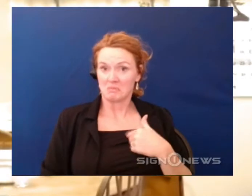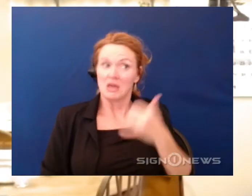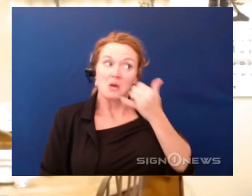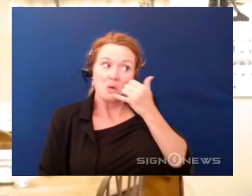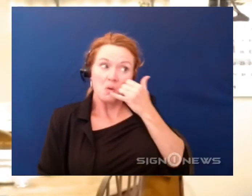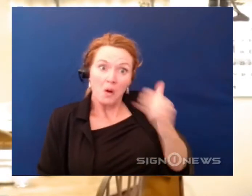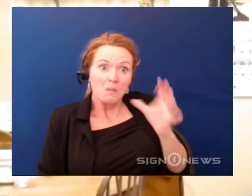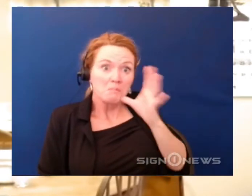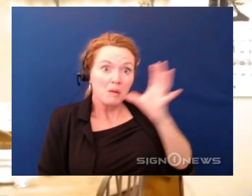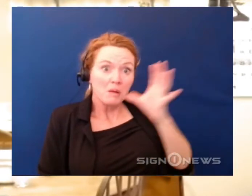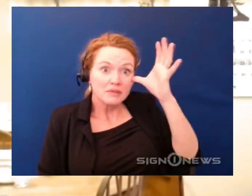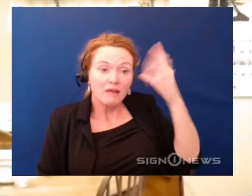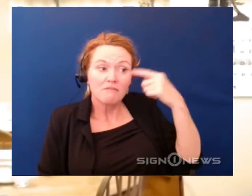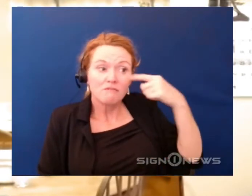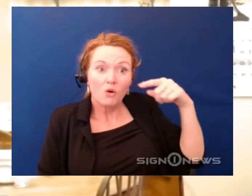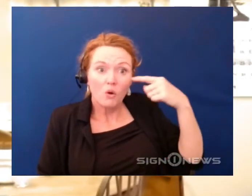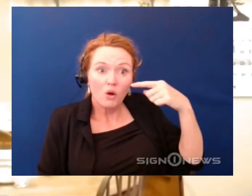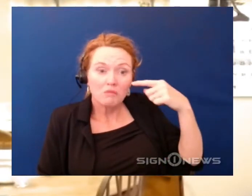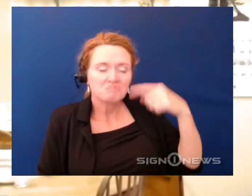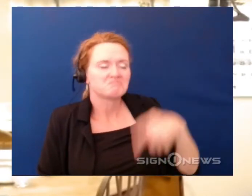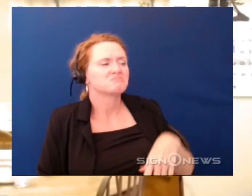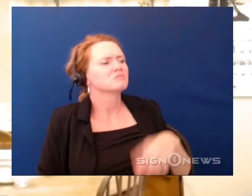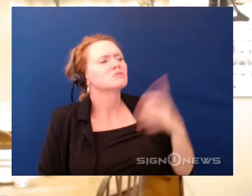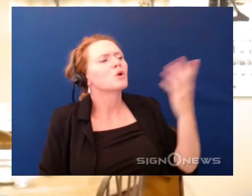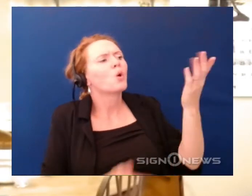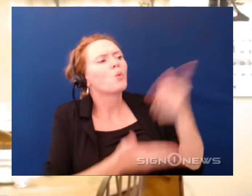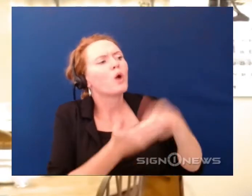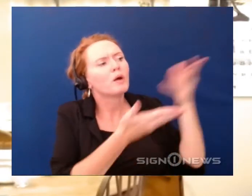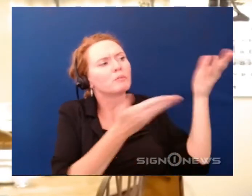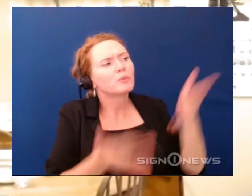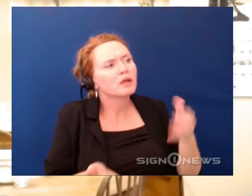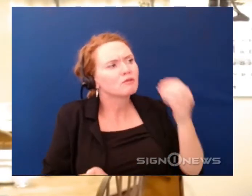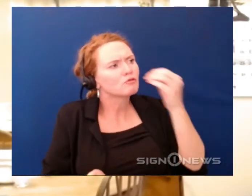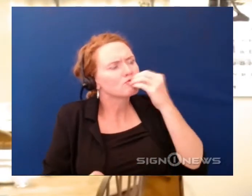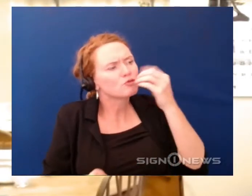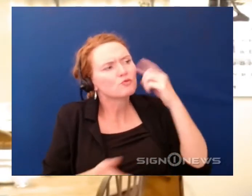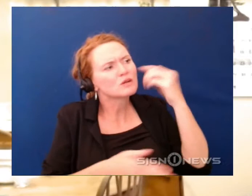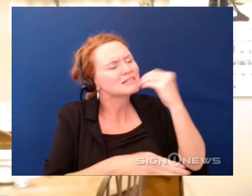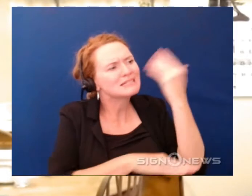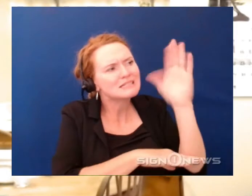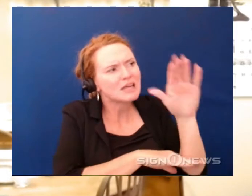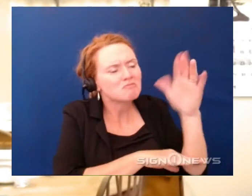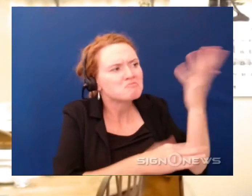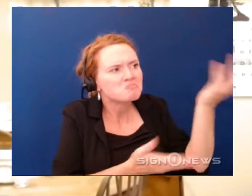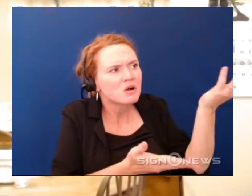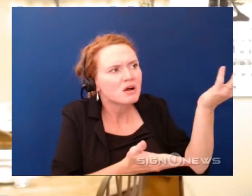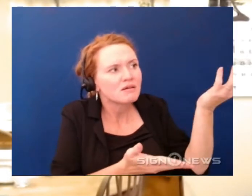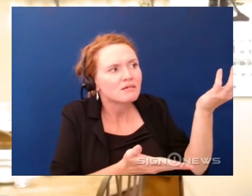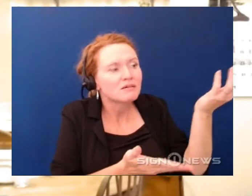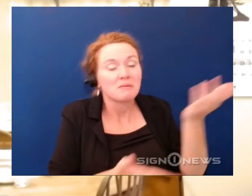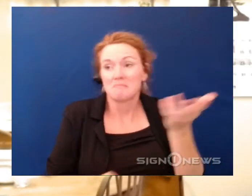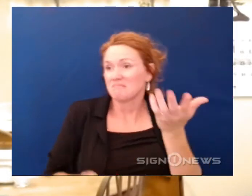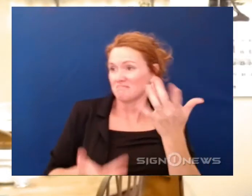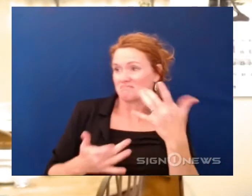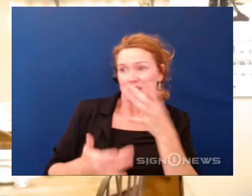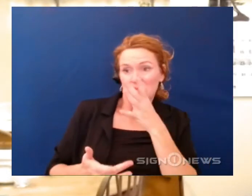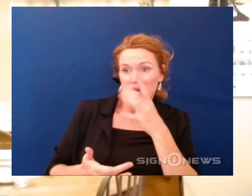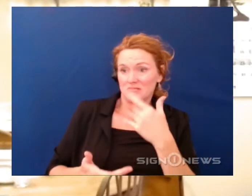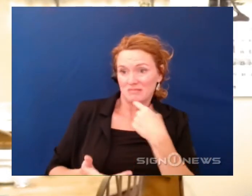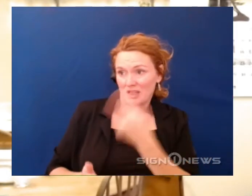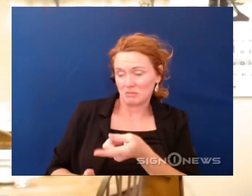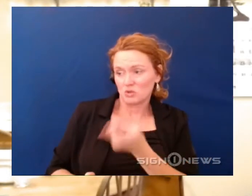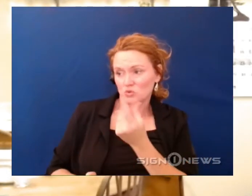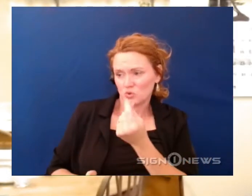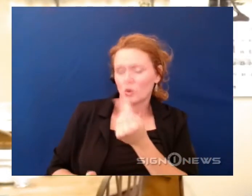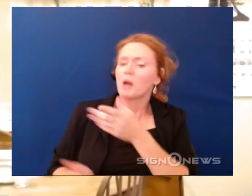should bring to family dinners. And like a typical mom, she always tells me to wear something nice because everyone is going